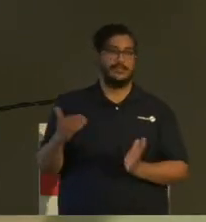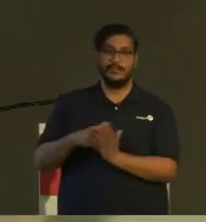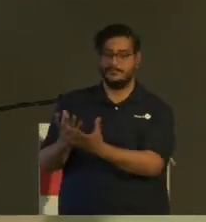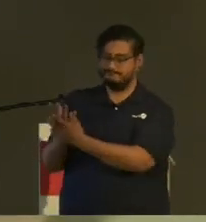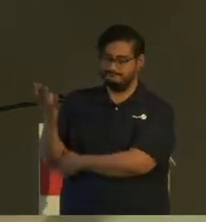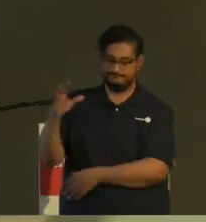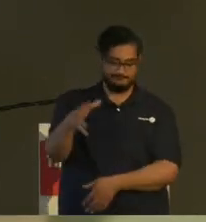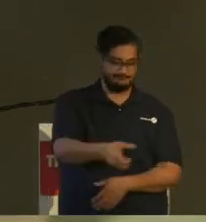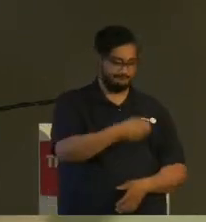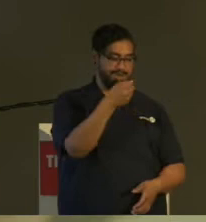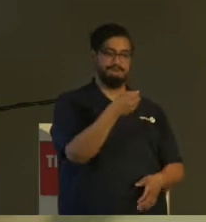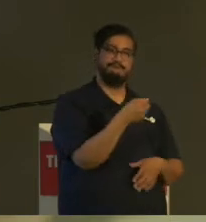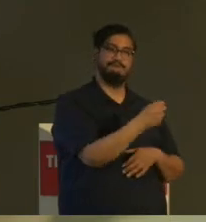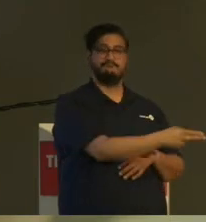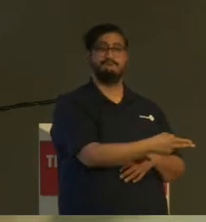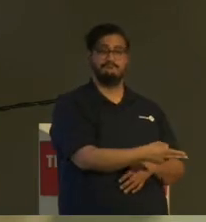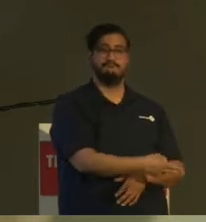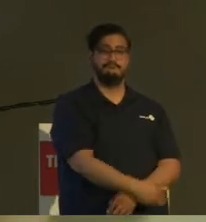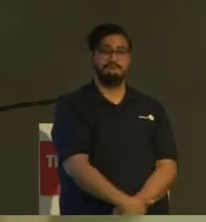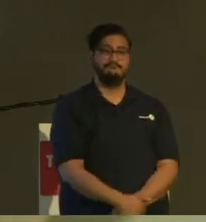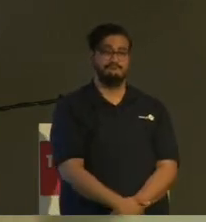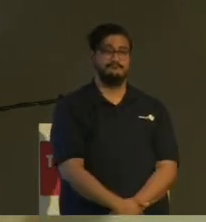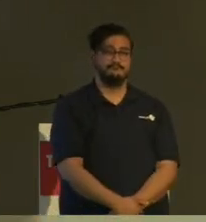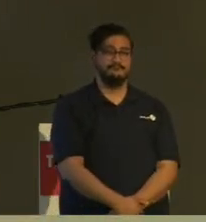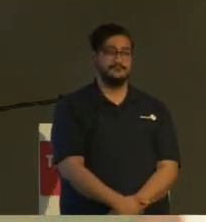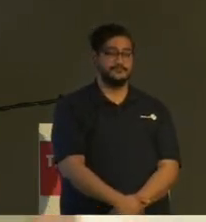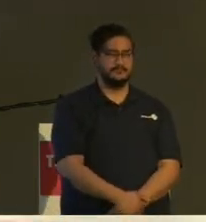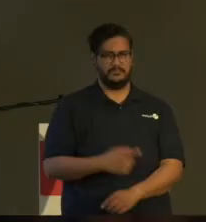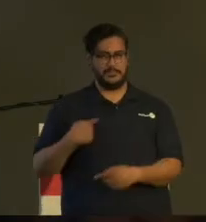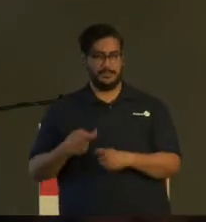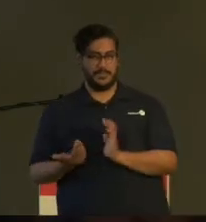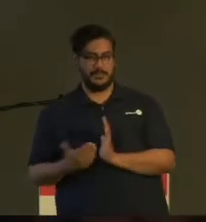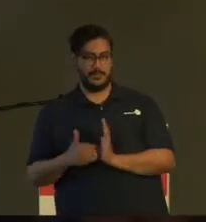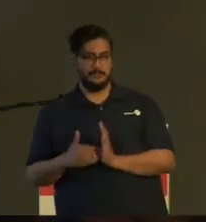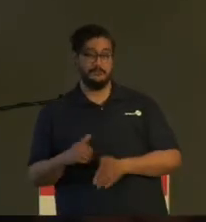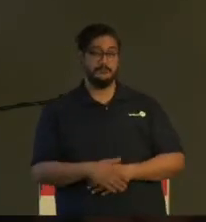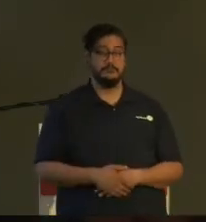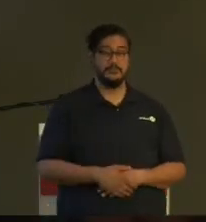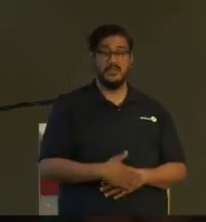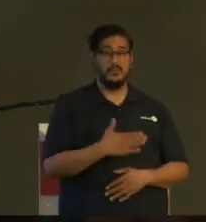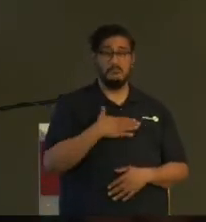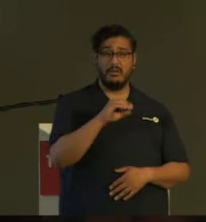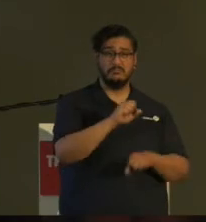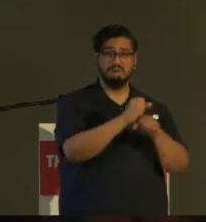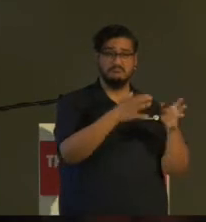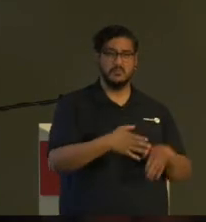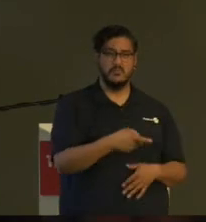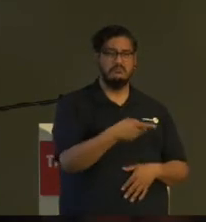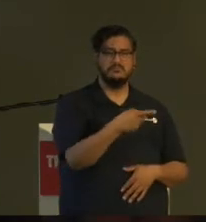the shed where I sleep. Mis compañeros de trabajo nunca estuvieron de acuerdo con mi